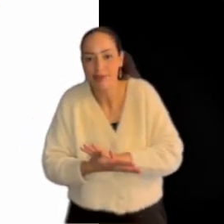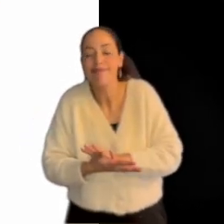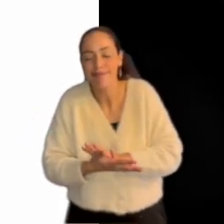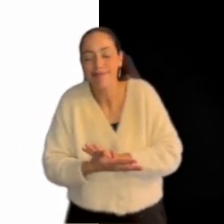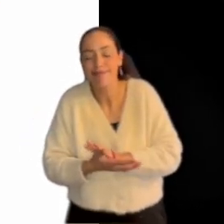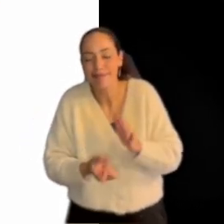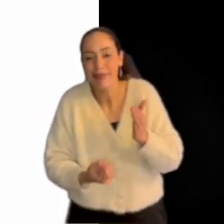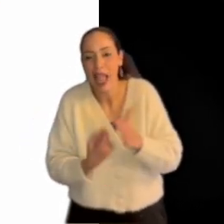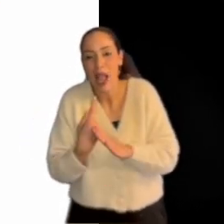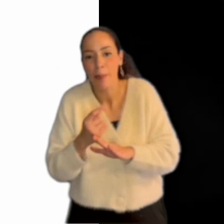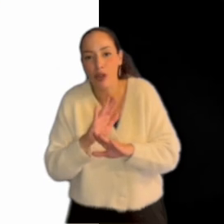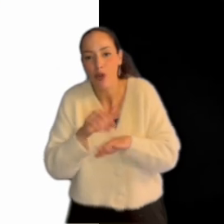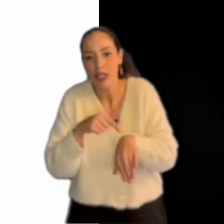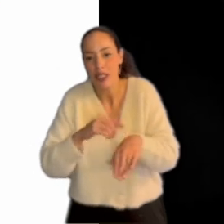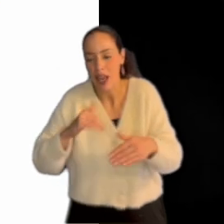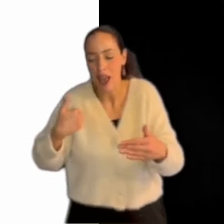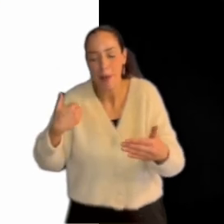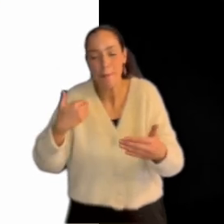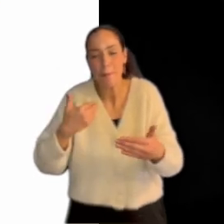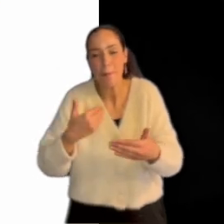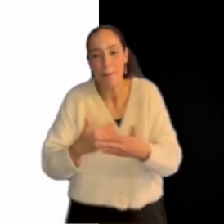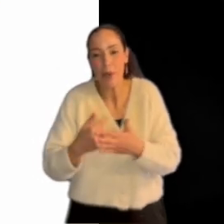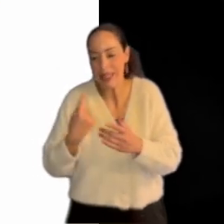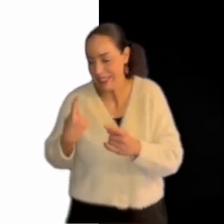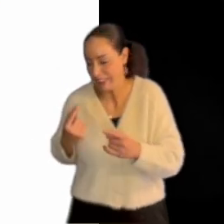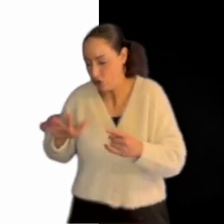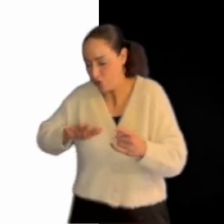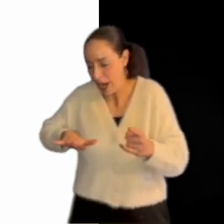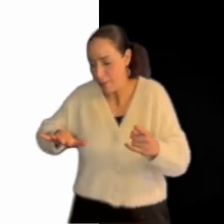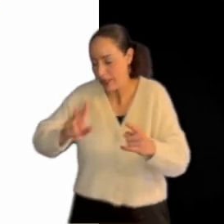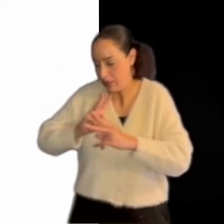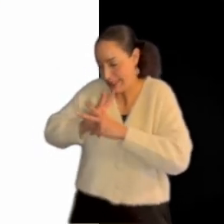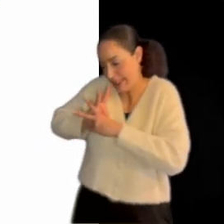pain became my pain, and their reality my fear.